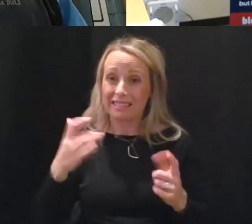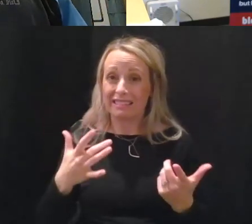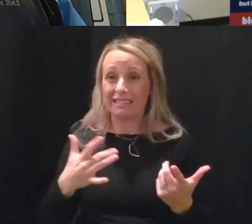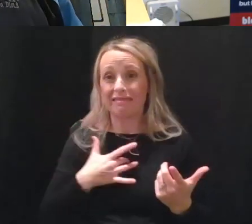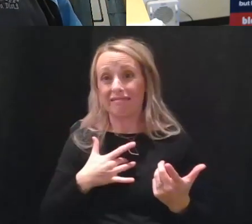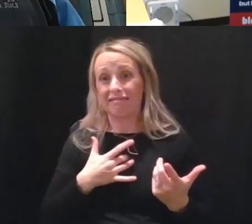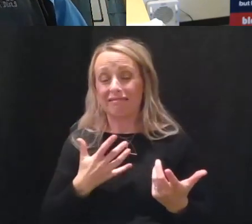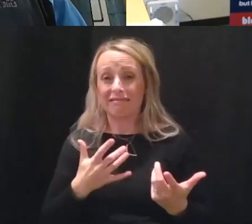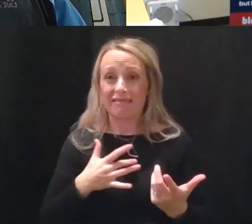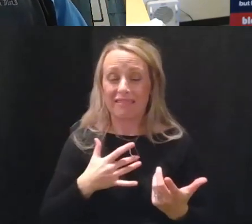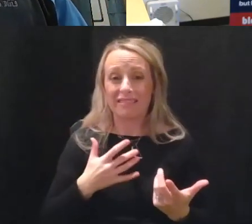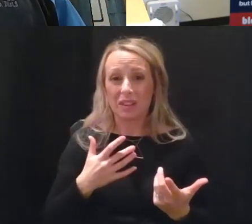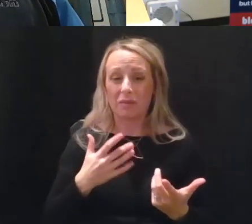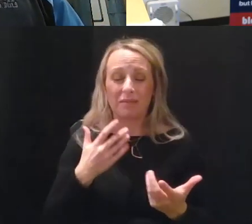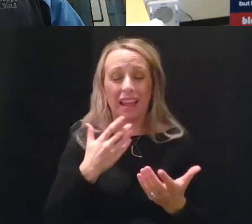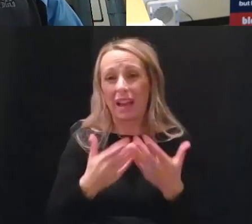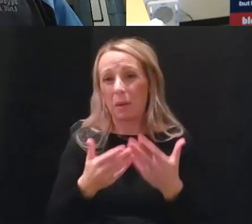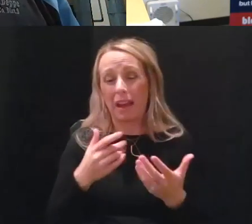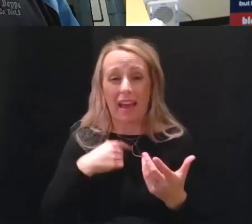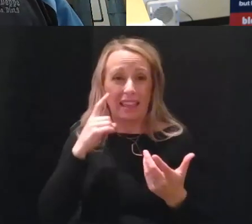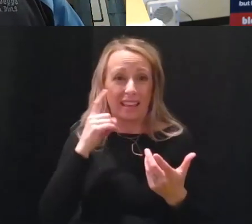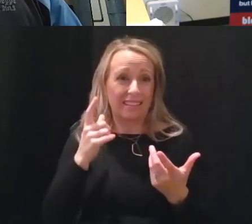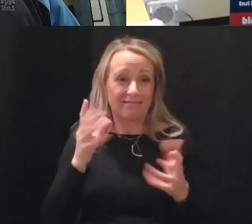everything, unless I forgot something from my story.